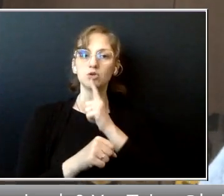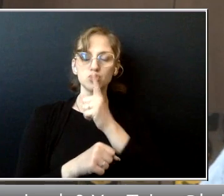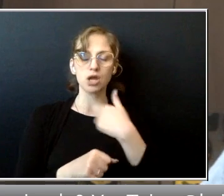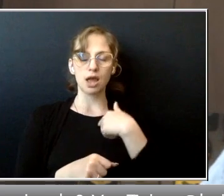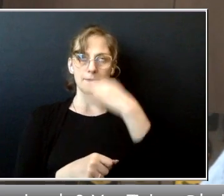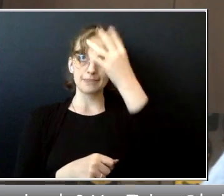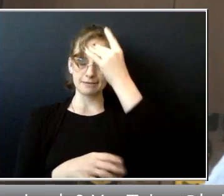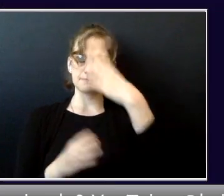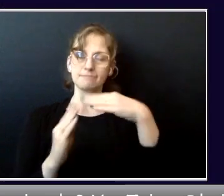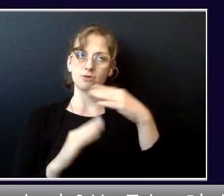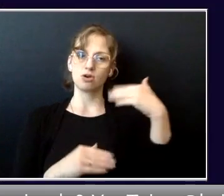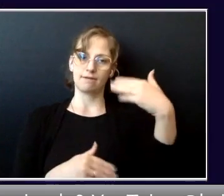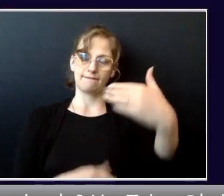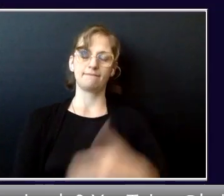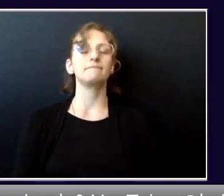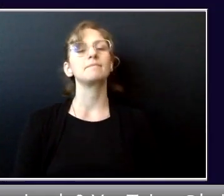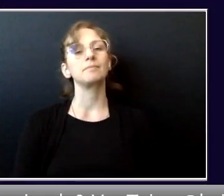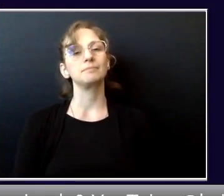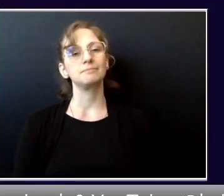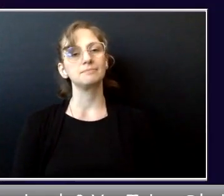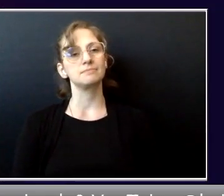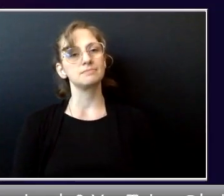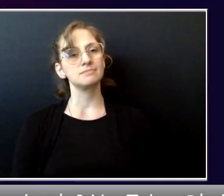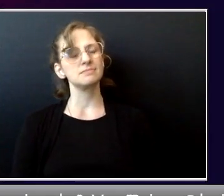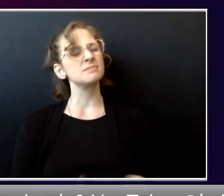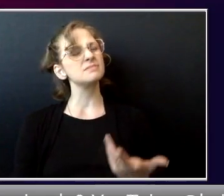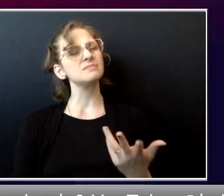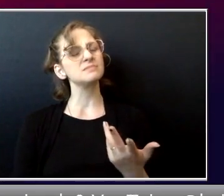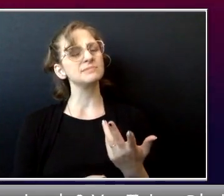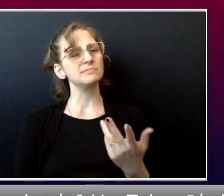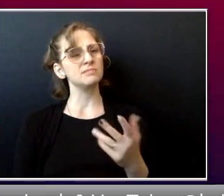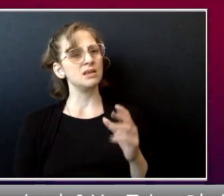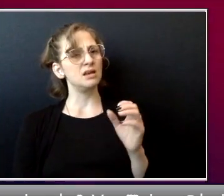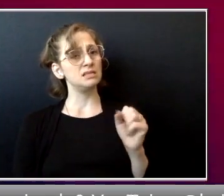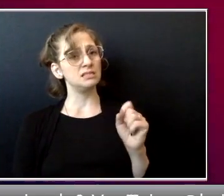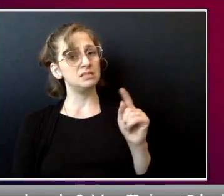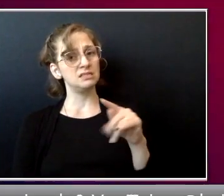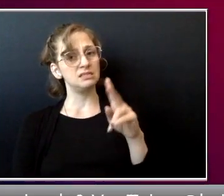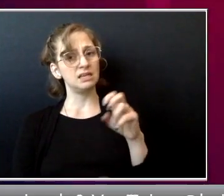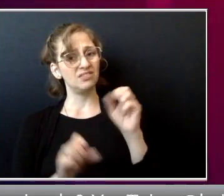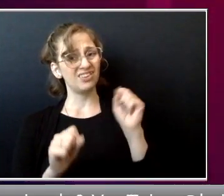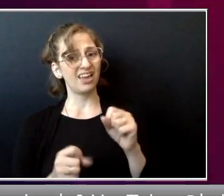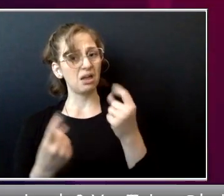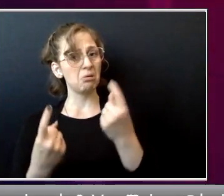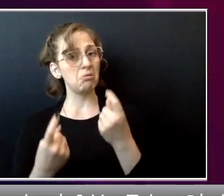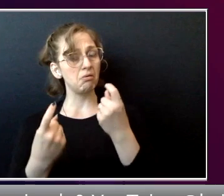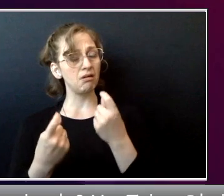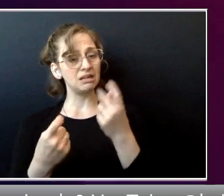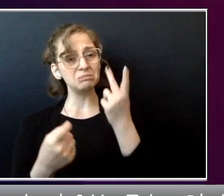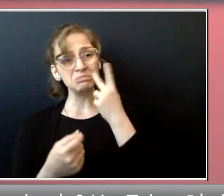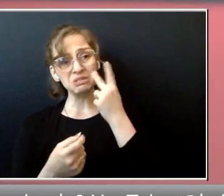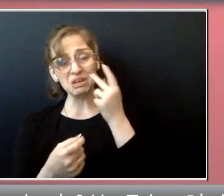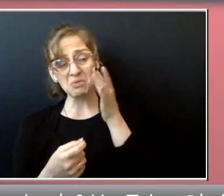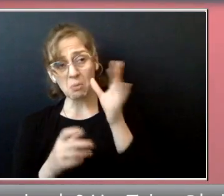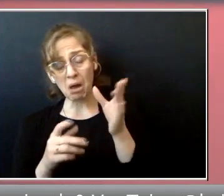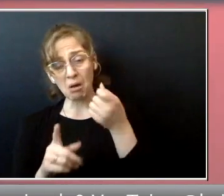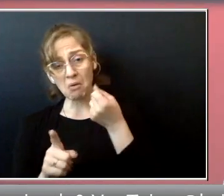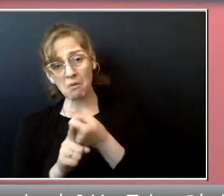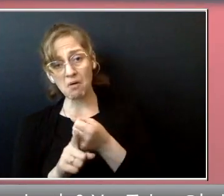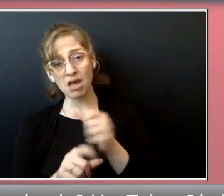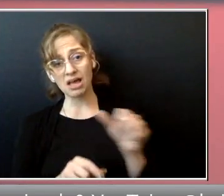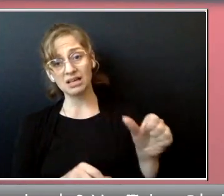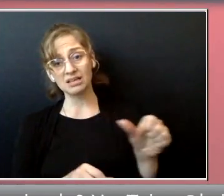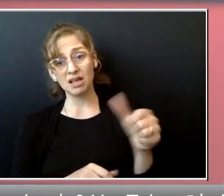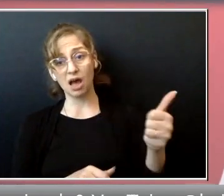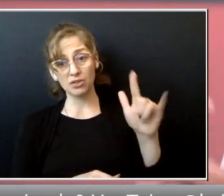frequently. Is there any kind of test Steve can get to see if this could happen in his other leg? So the way the anatomy